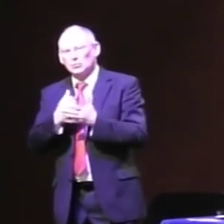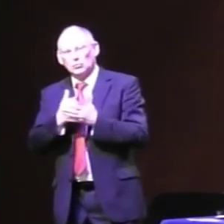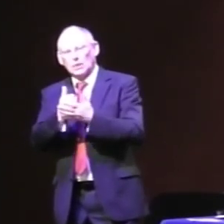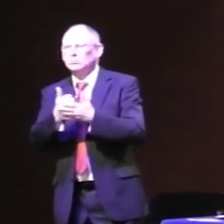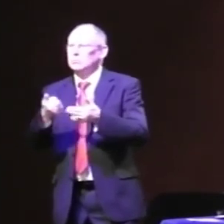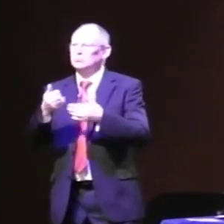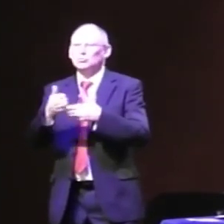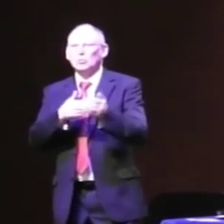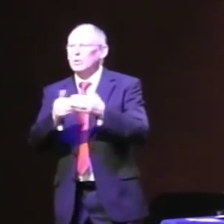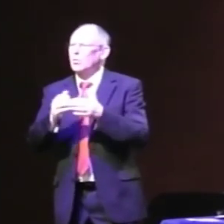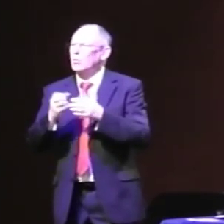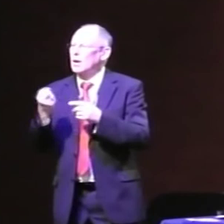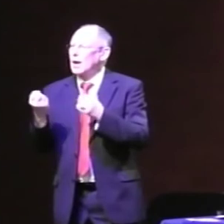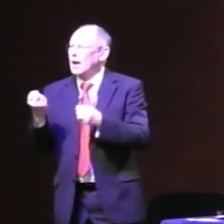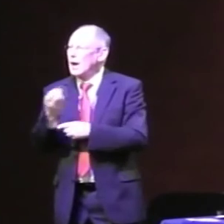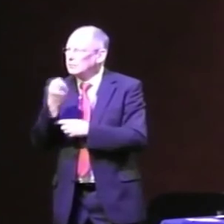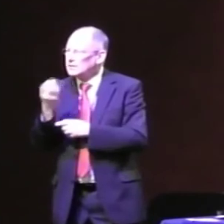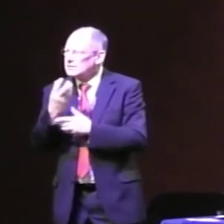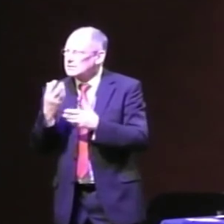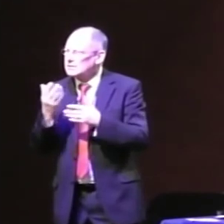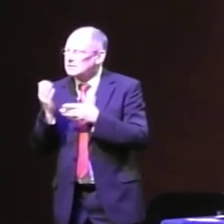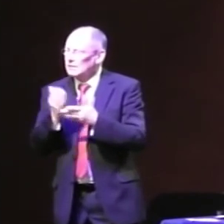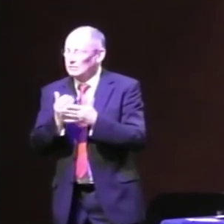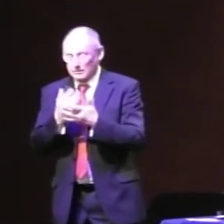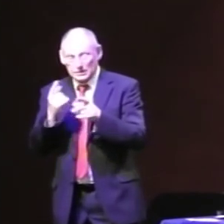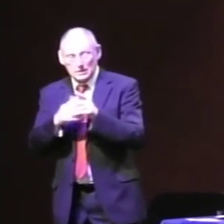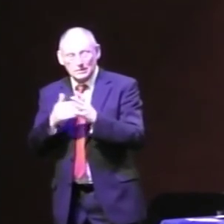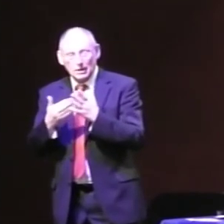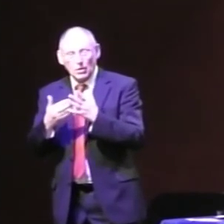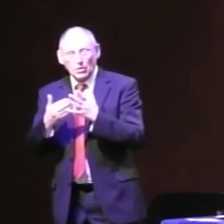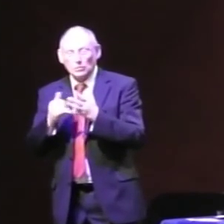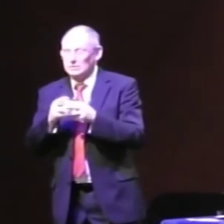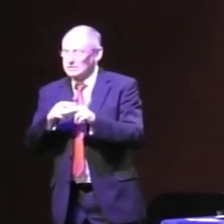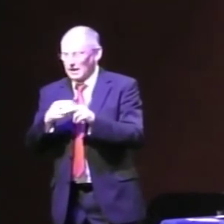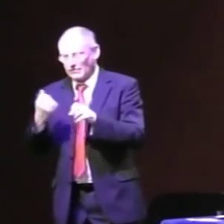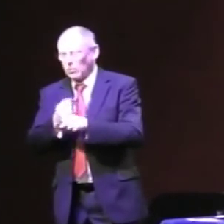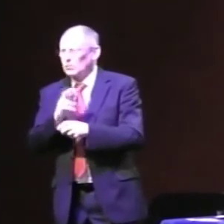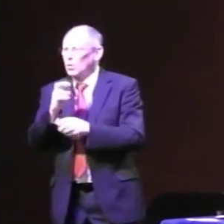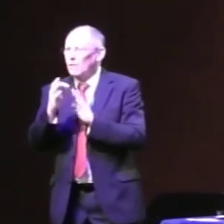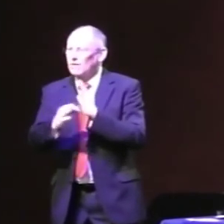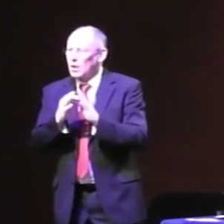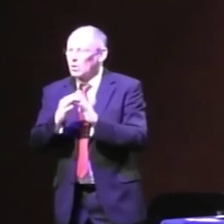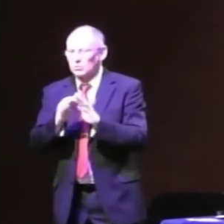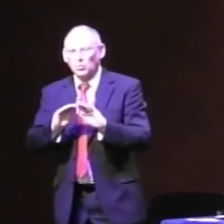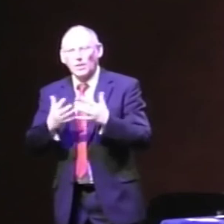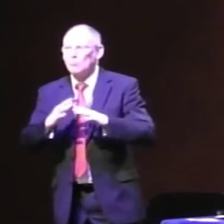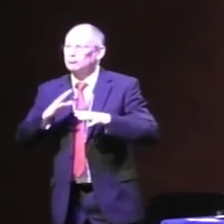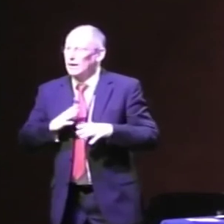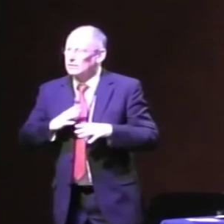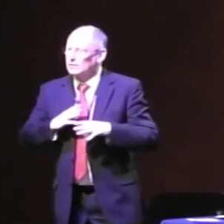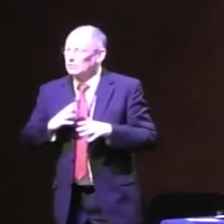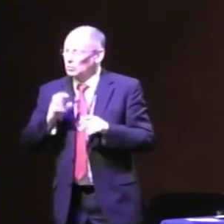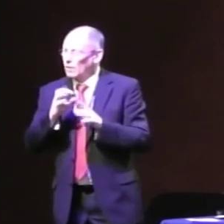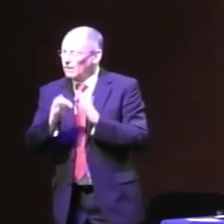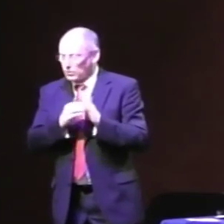service. For many years now, many members of the staff do 12-hour shifts with no breaks. This has